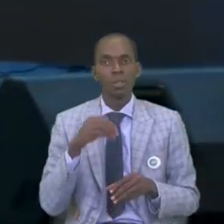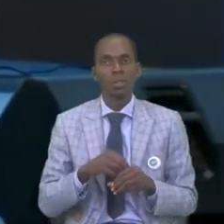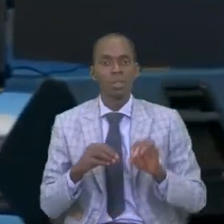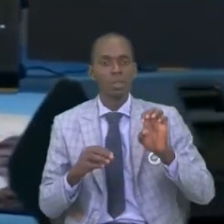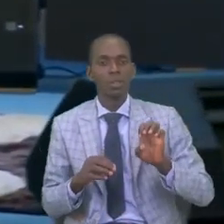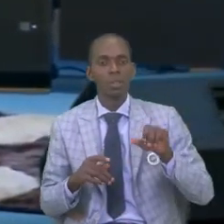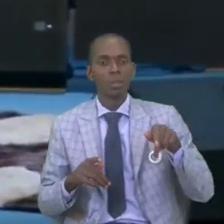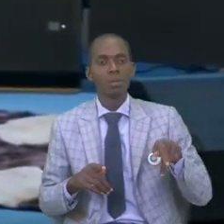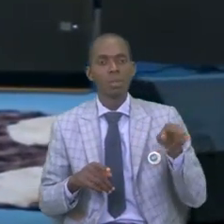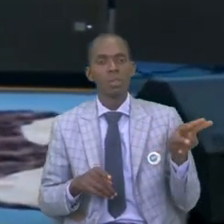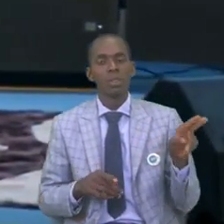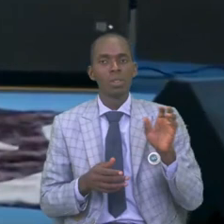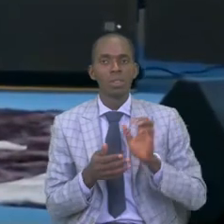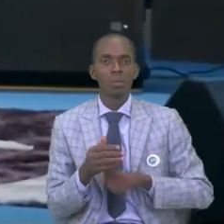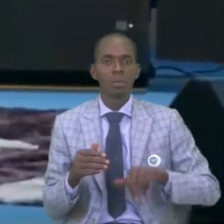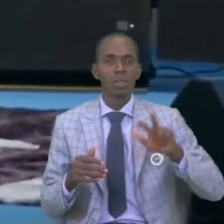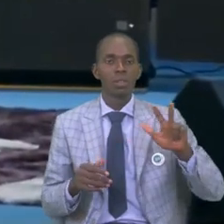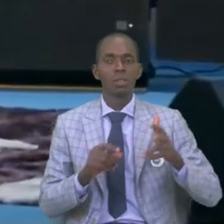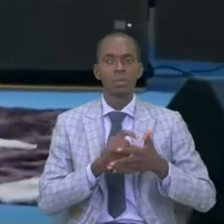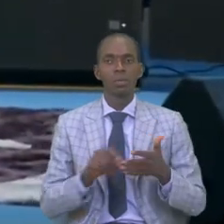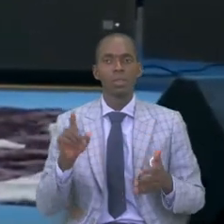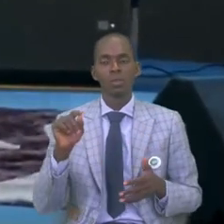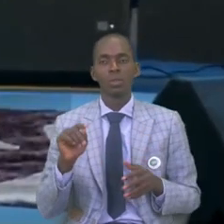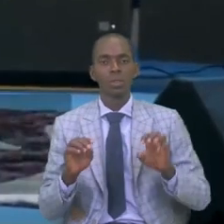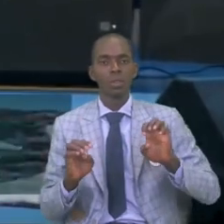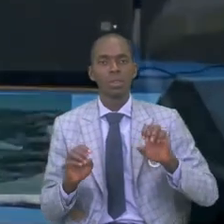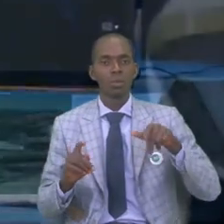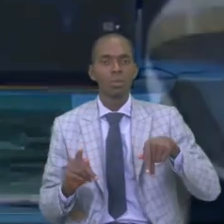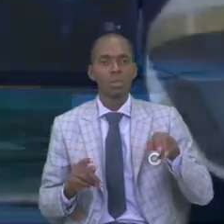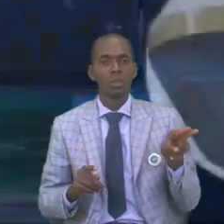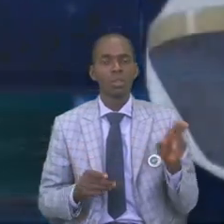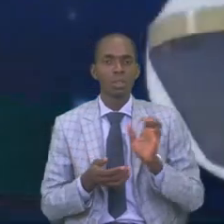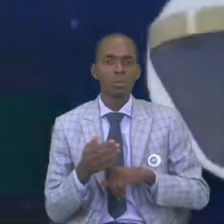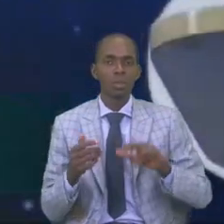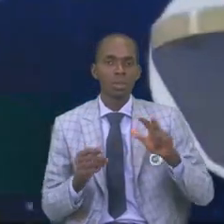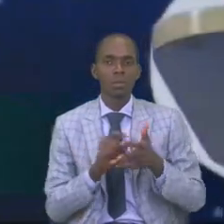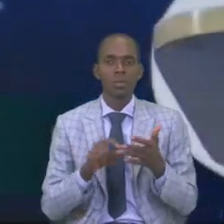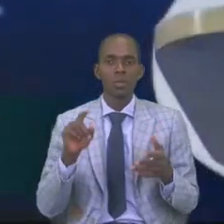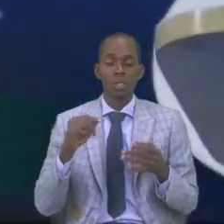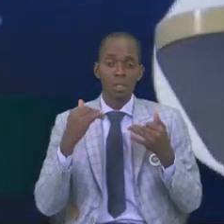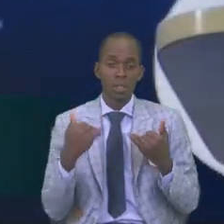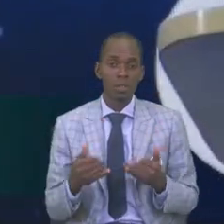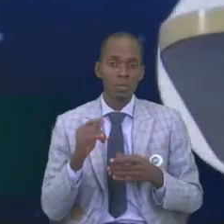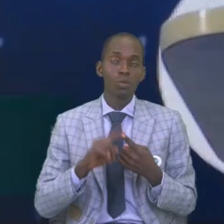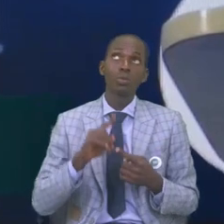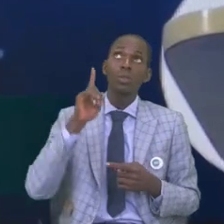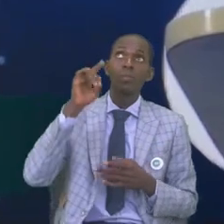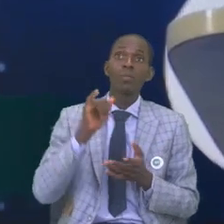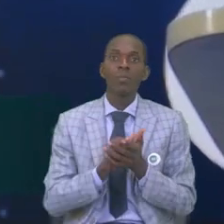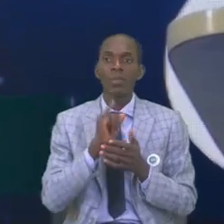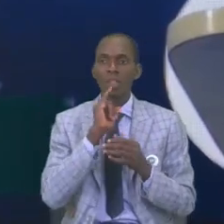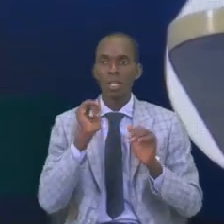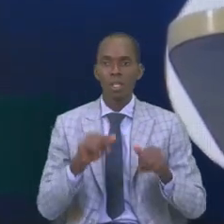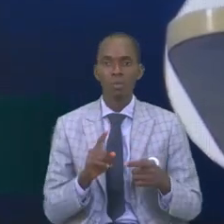3, reading from verse 20. Ephesians chapter 3, verse 20. Now unto him that is able to